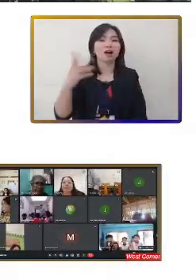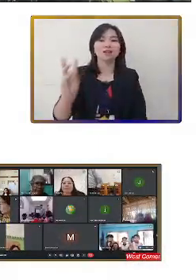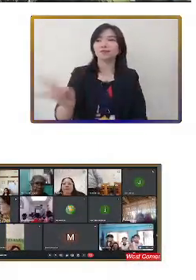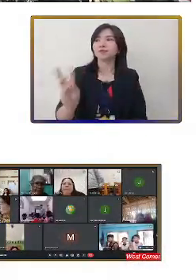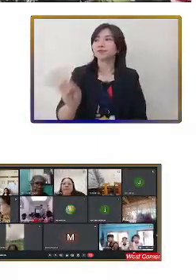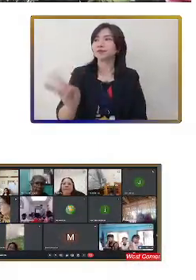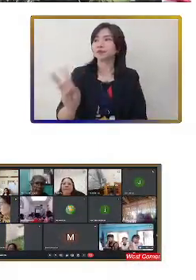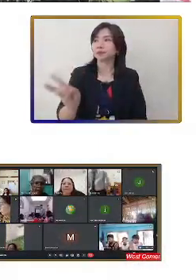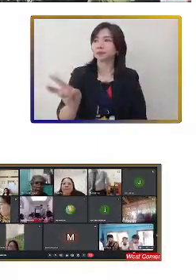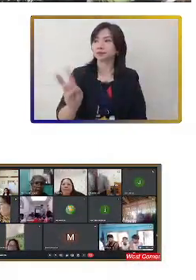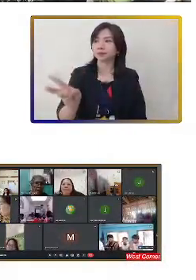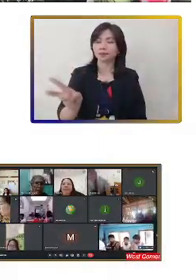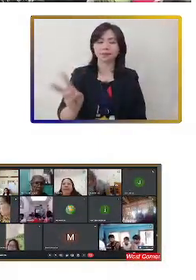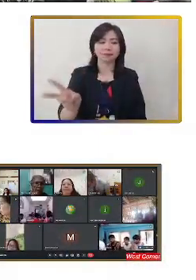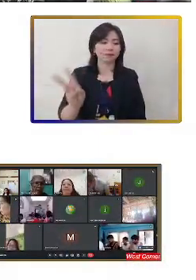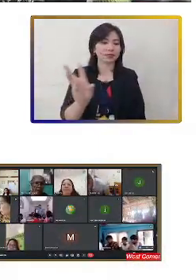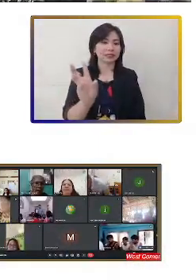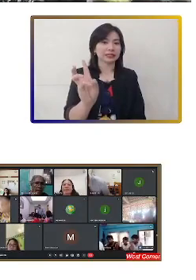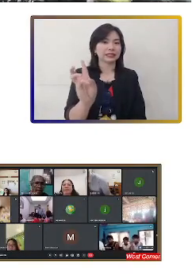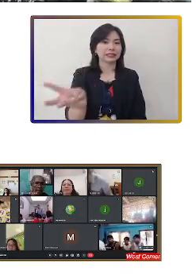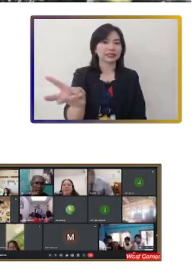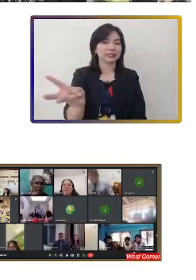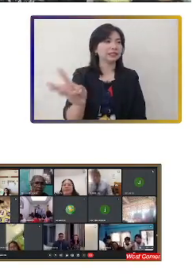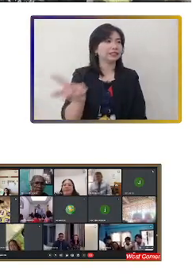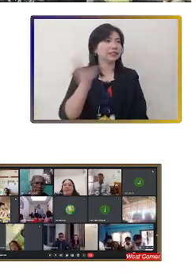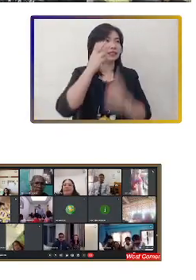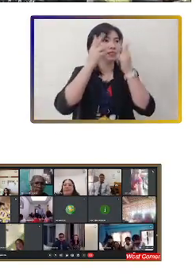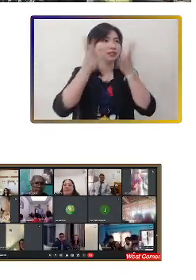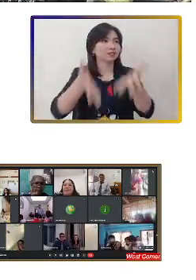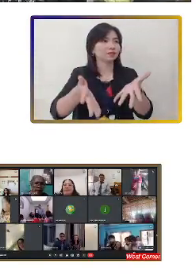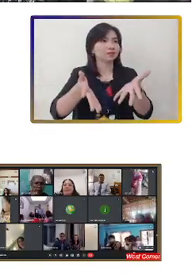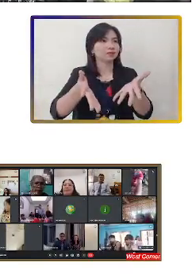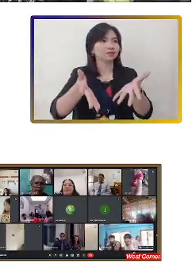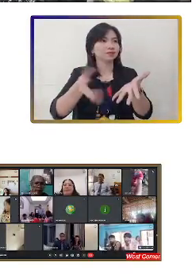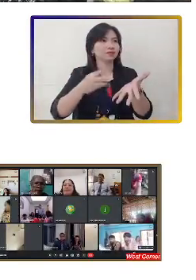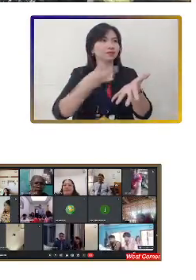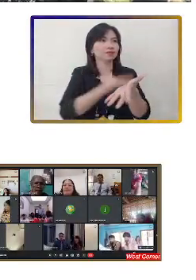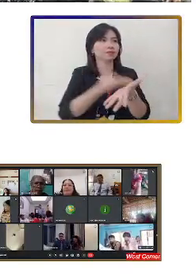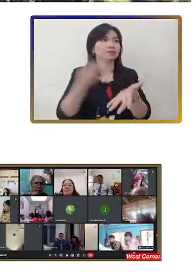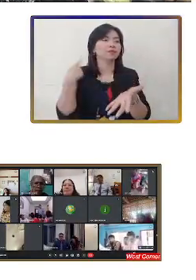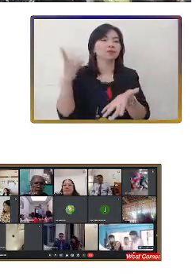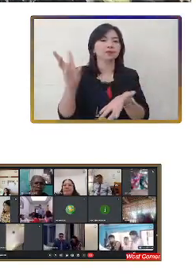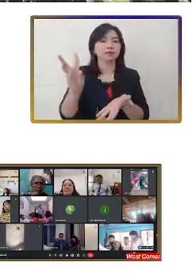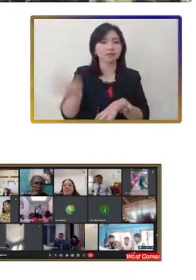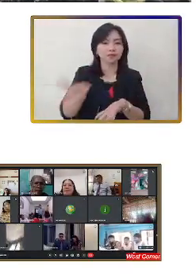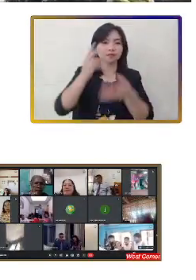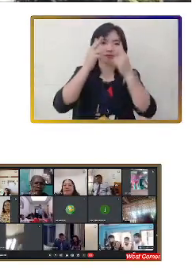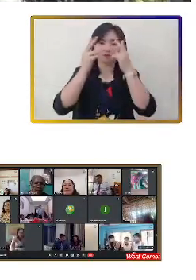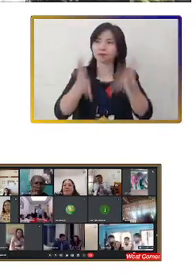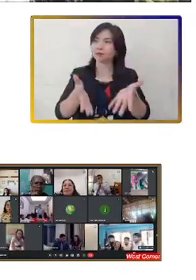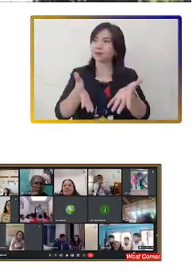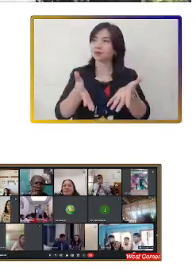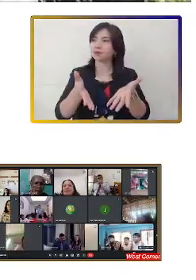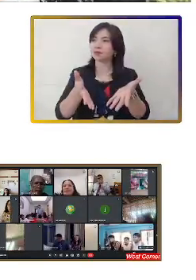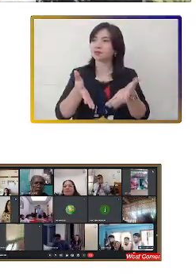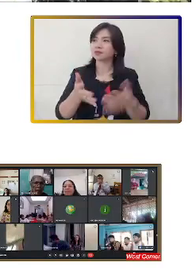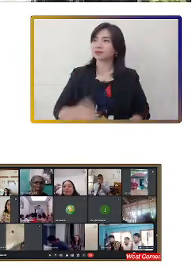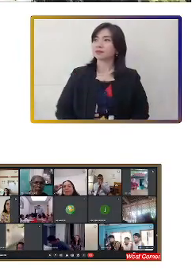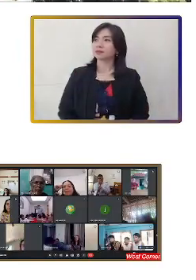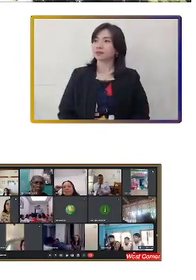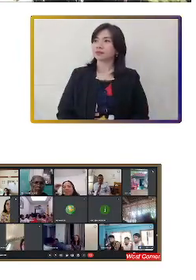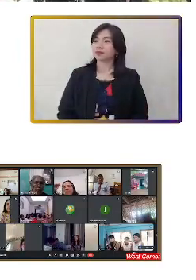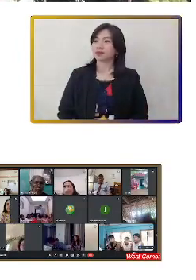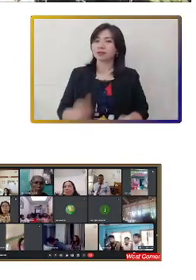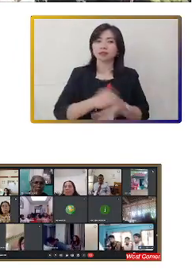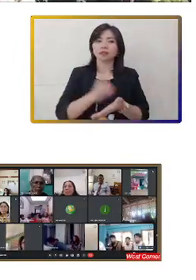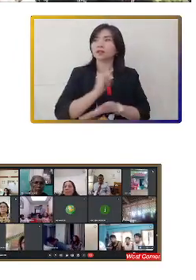first-time visitors. All right? As of this time, we have 60 first-time visitors. And dito po yan